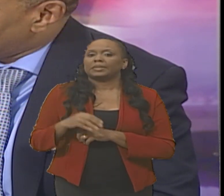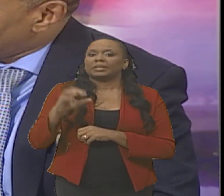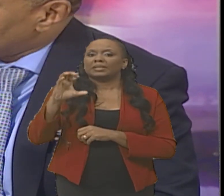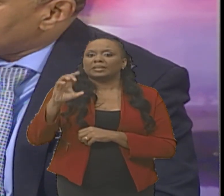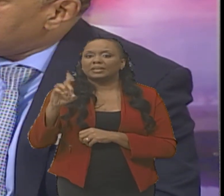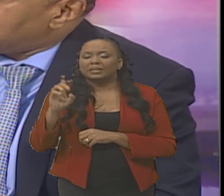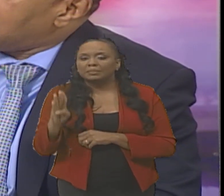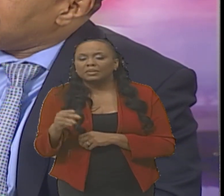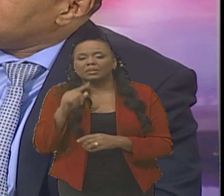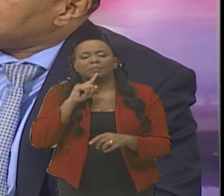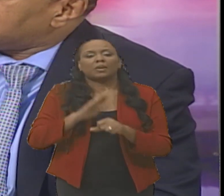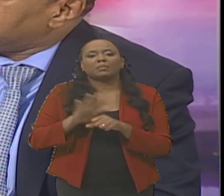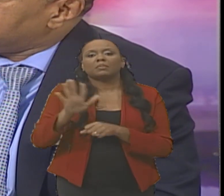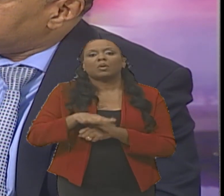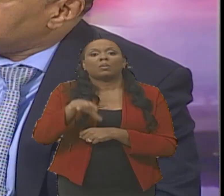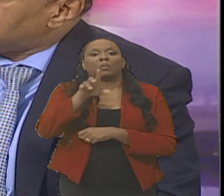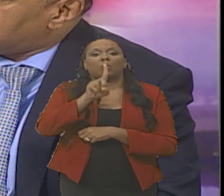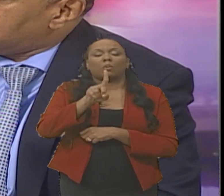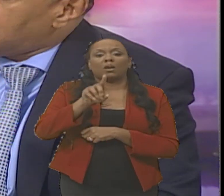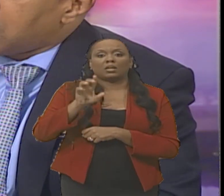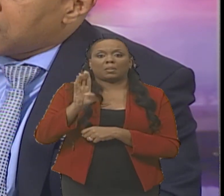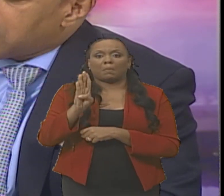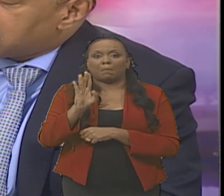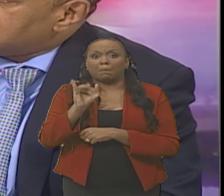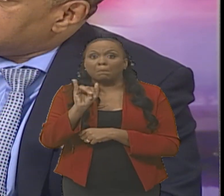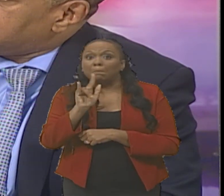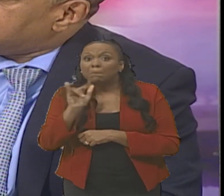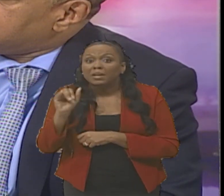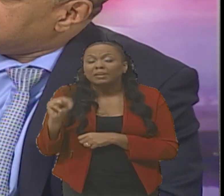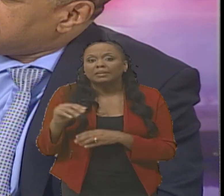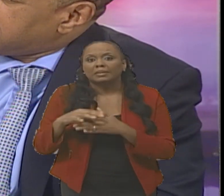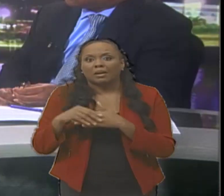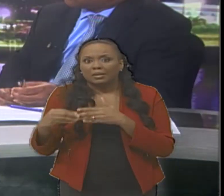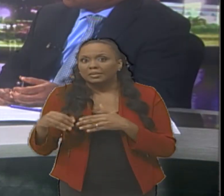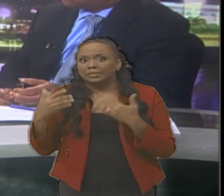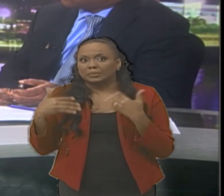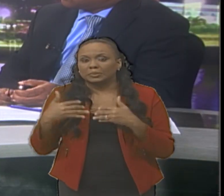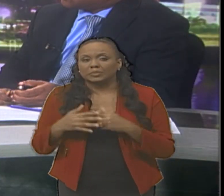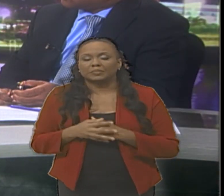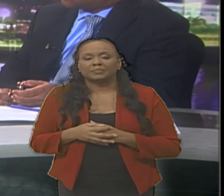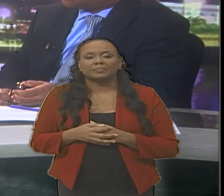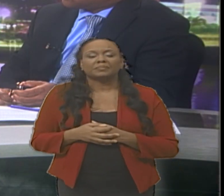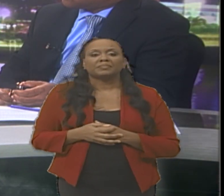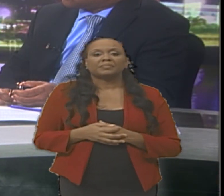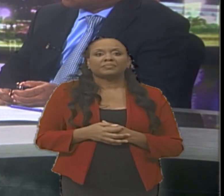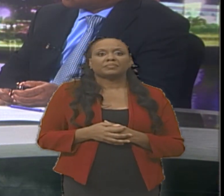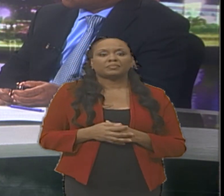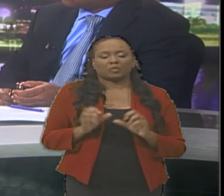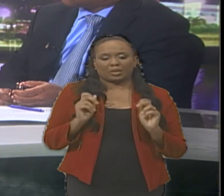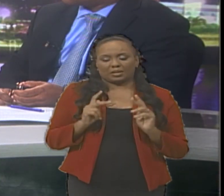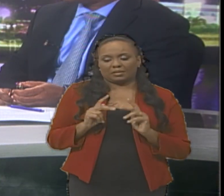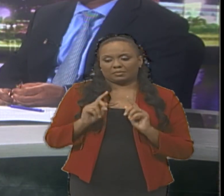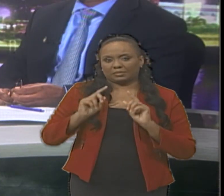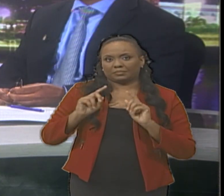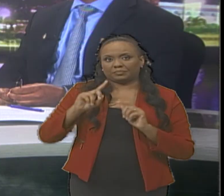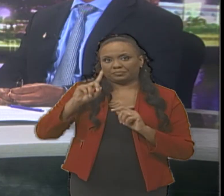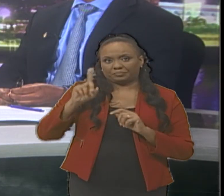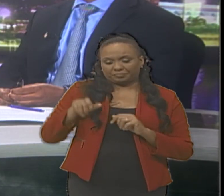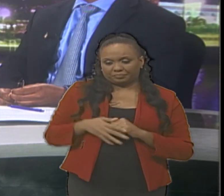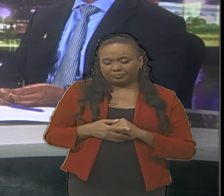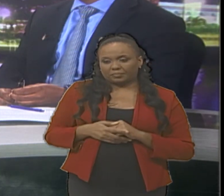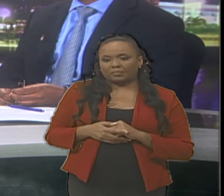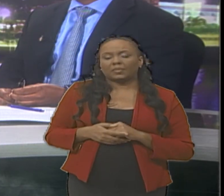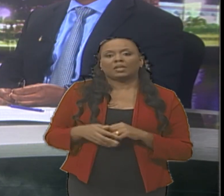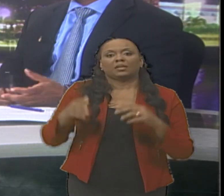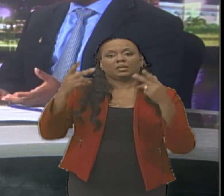Immediately, we should come in and help boost it. That knock-on effect. So can I ask this? the Prime Minister, she herself said yes,